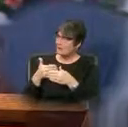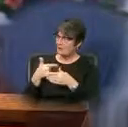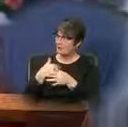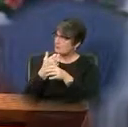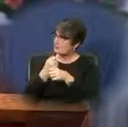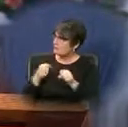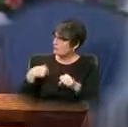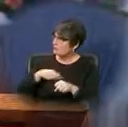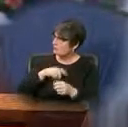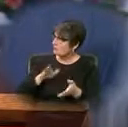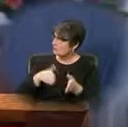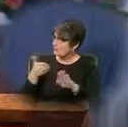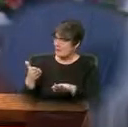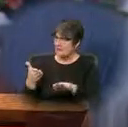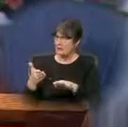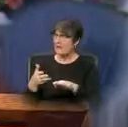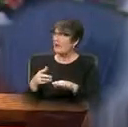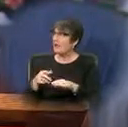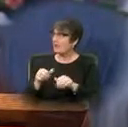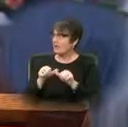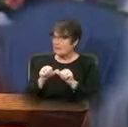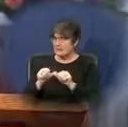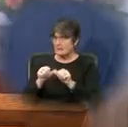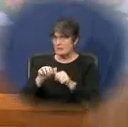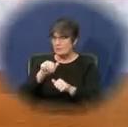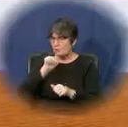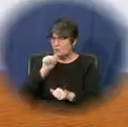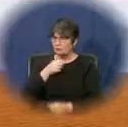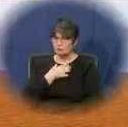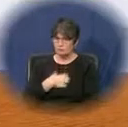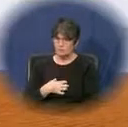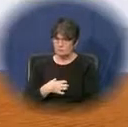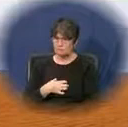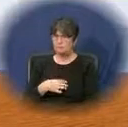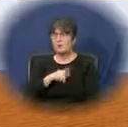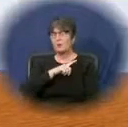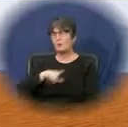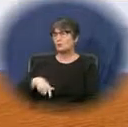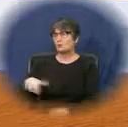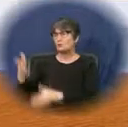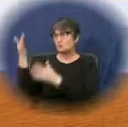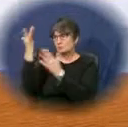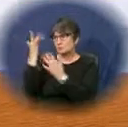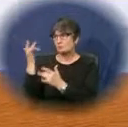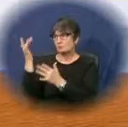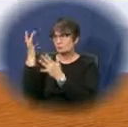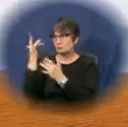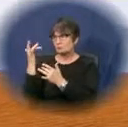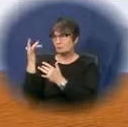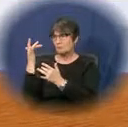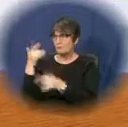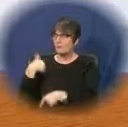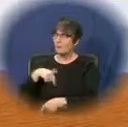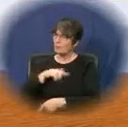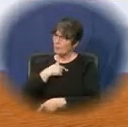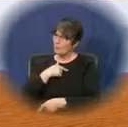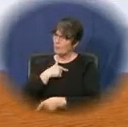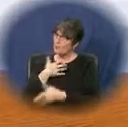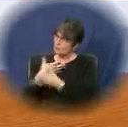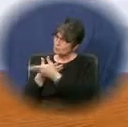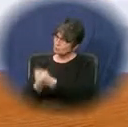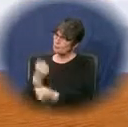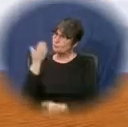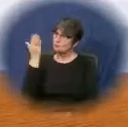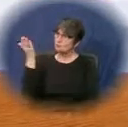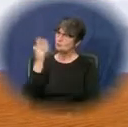death and preserve them in spite of famine. Lord, let your mercy be on us as we place our trust